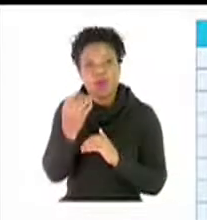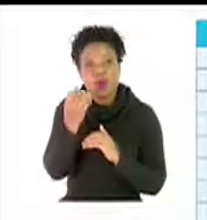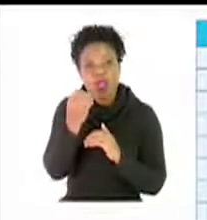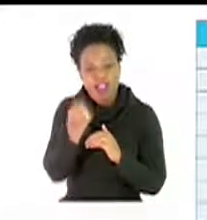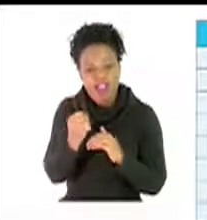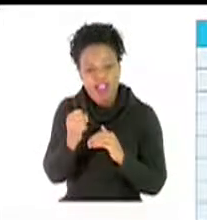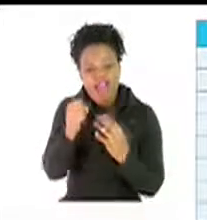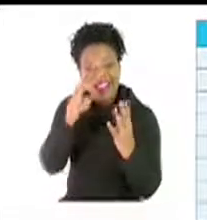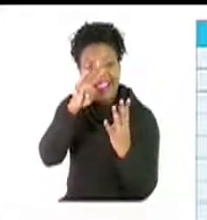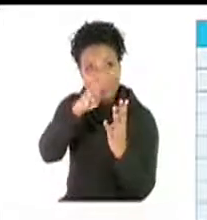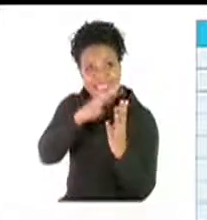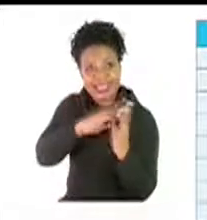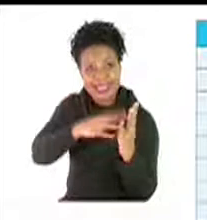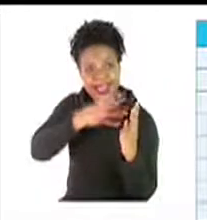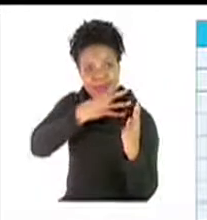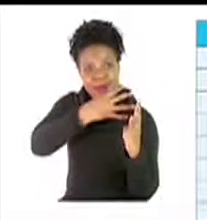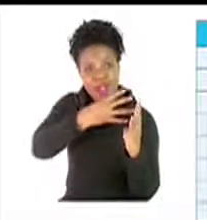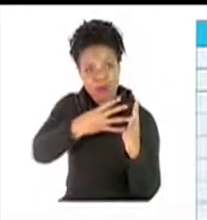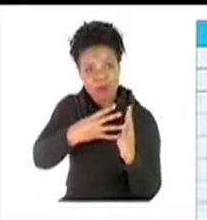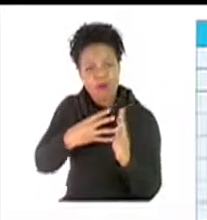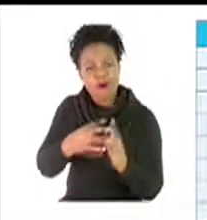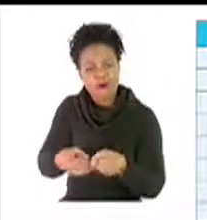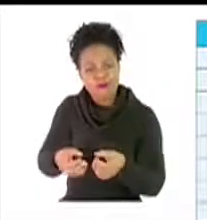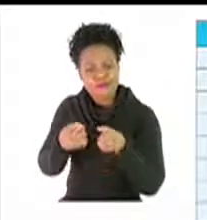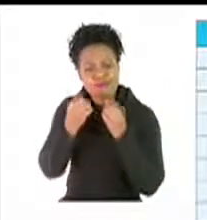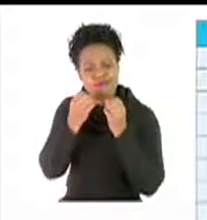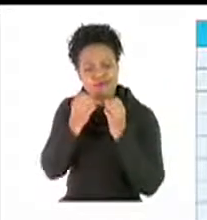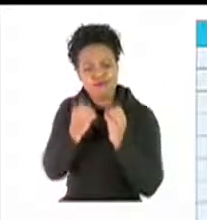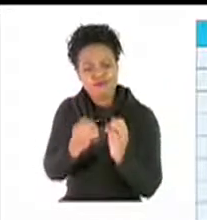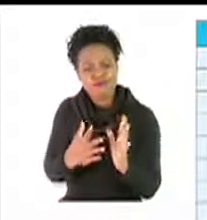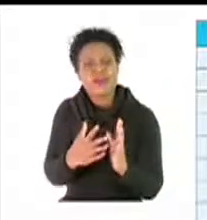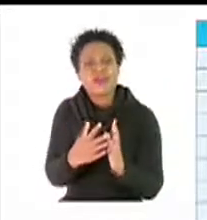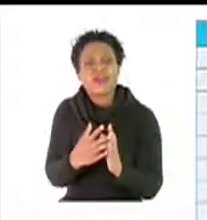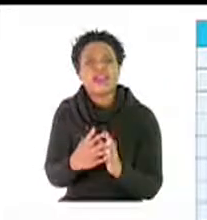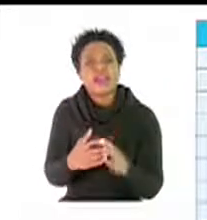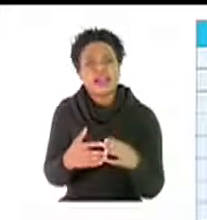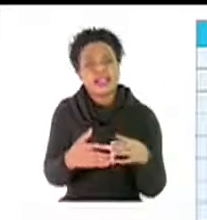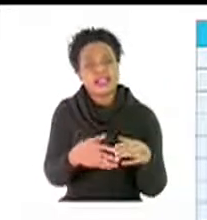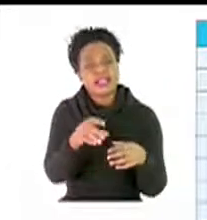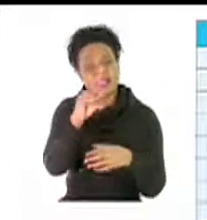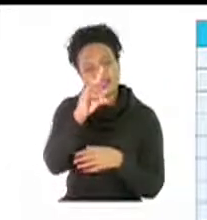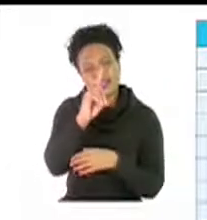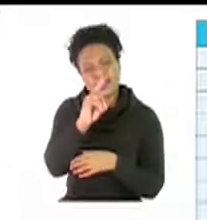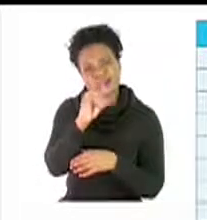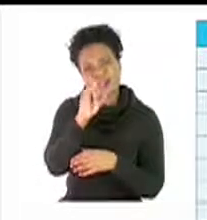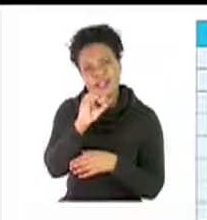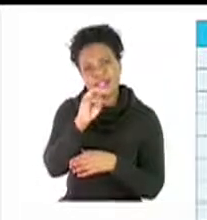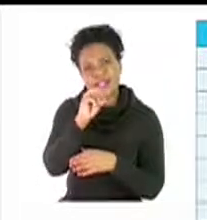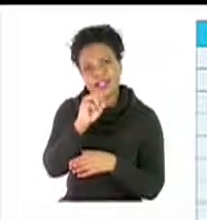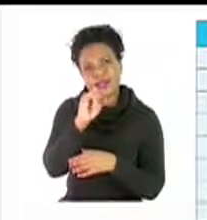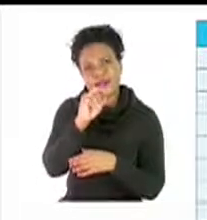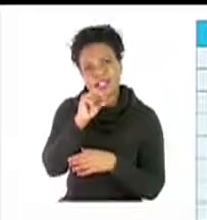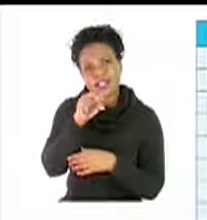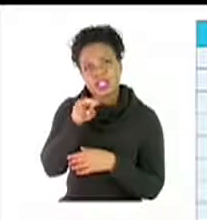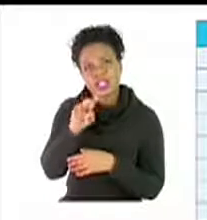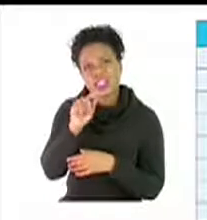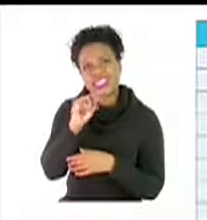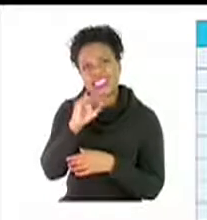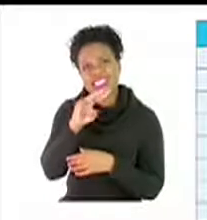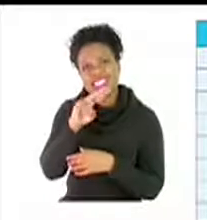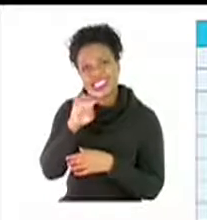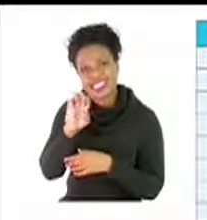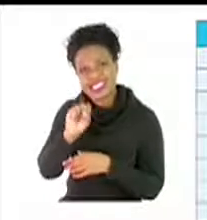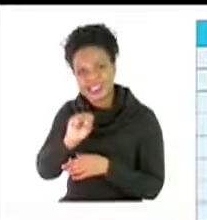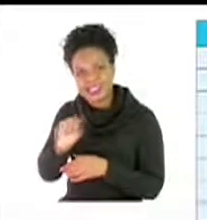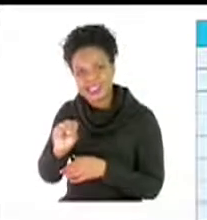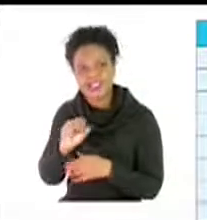our activities. Each time we'll be turning to page three and look for the answers. There